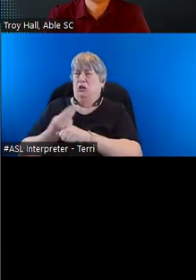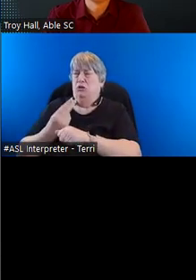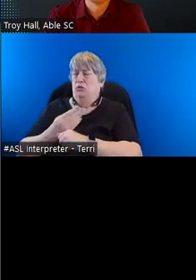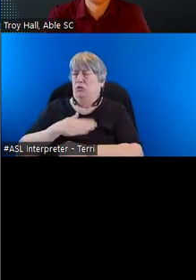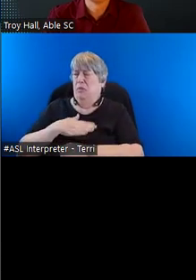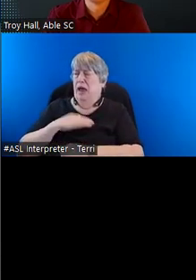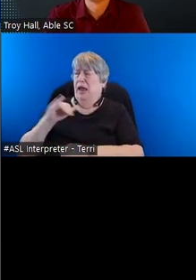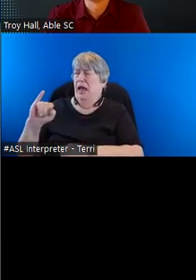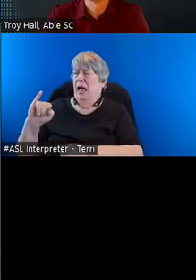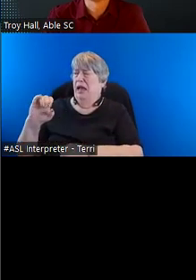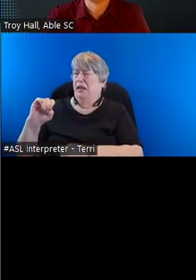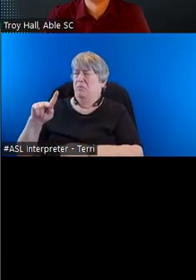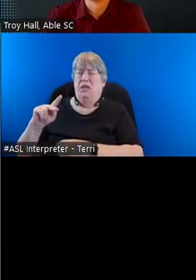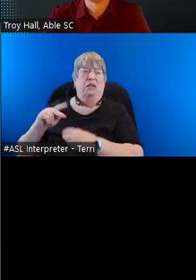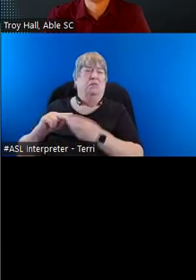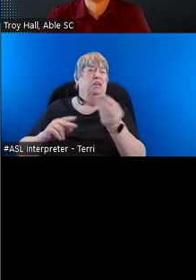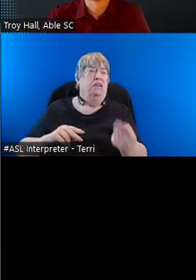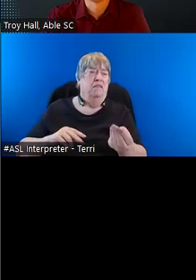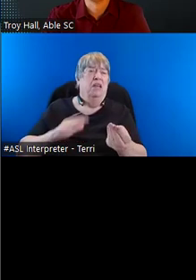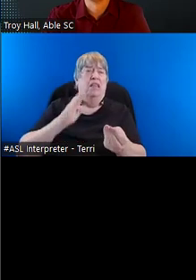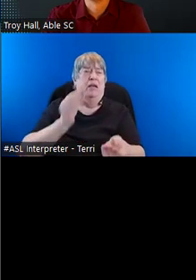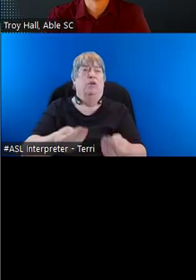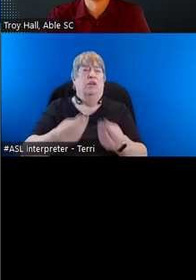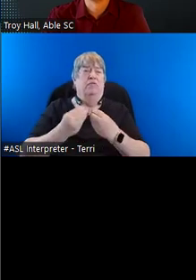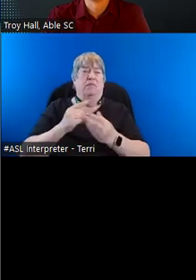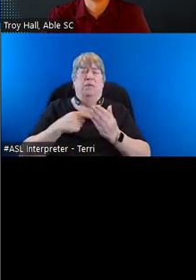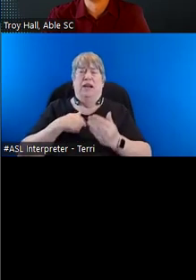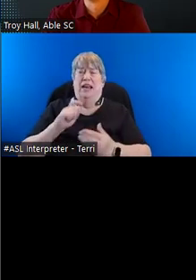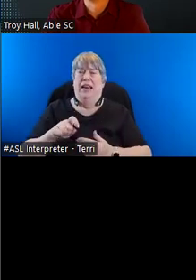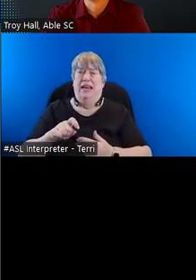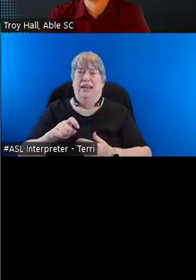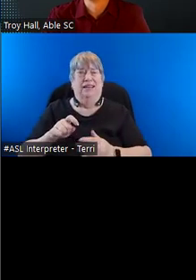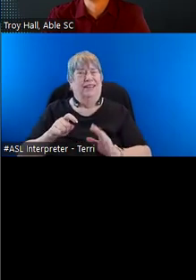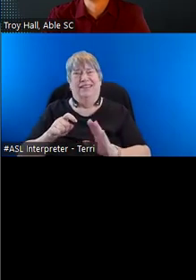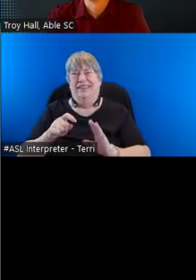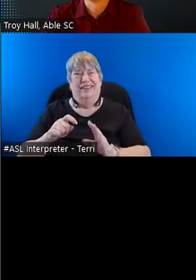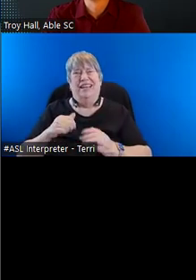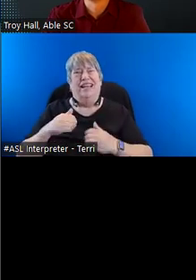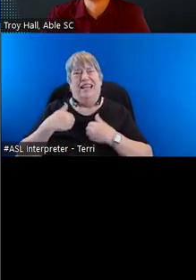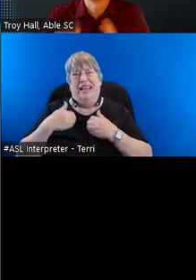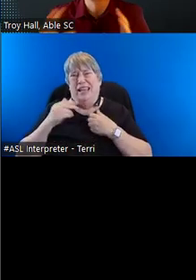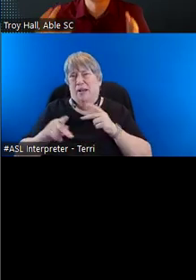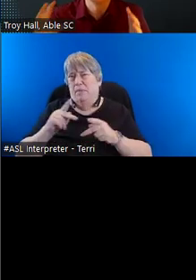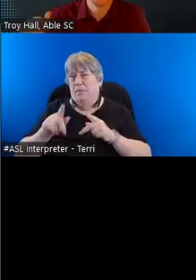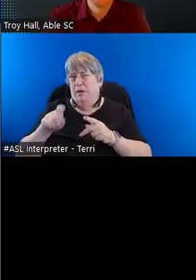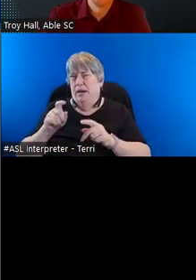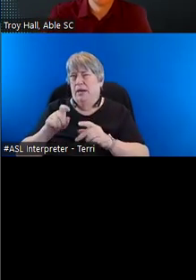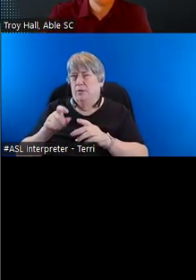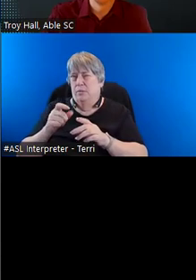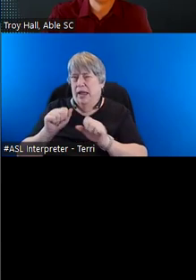college and hand it off, and it's not how it works. So we want to make sure that young people are able to navigate all of